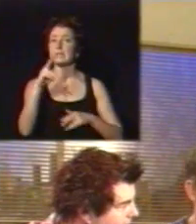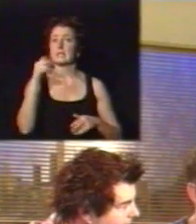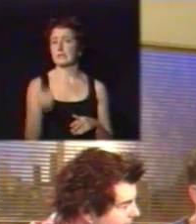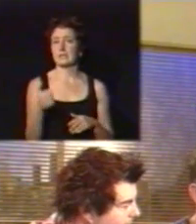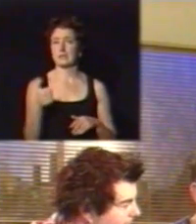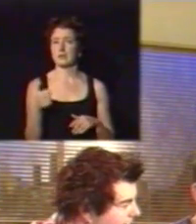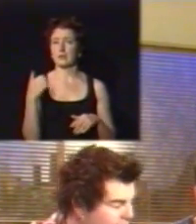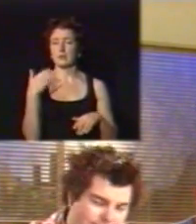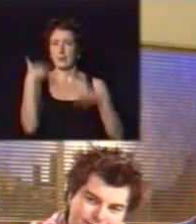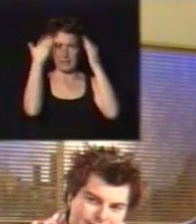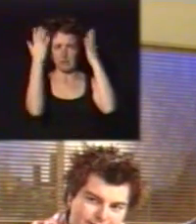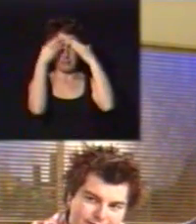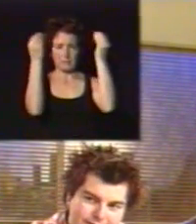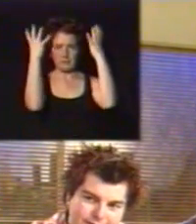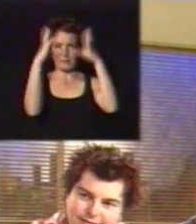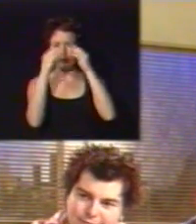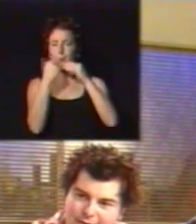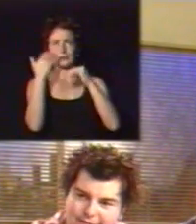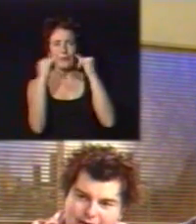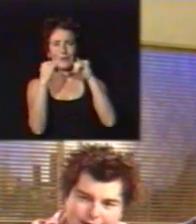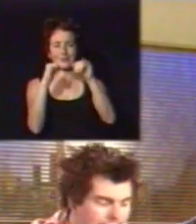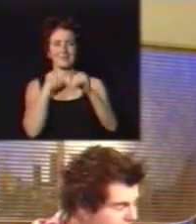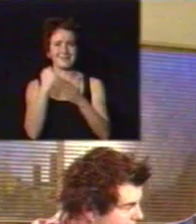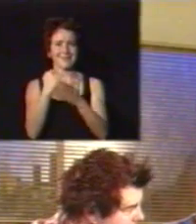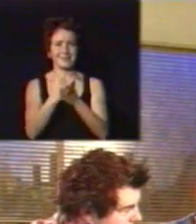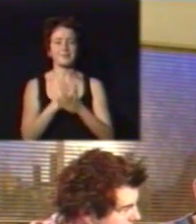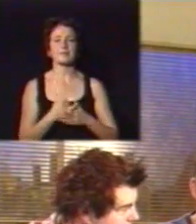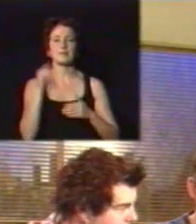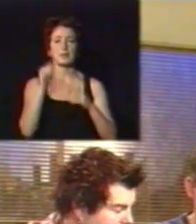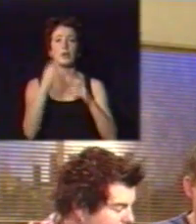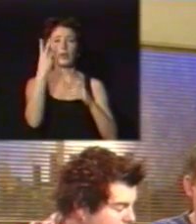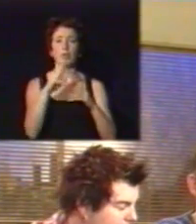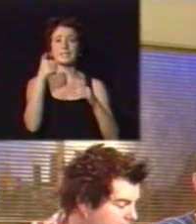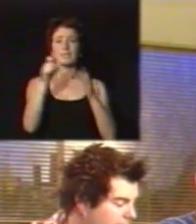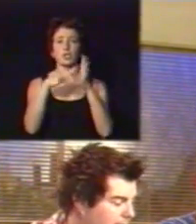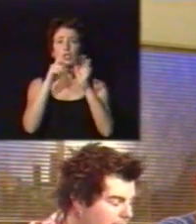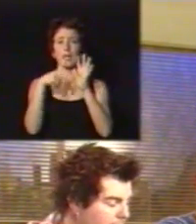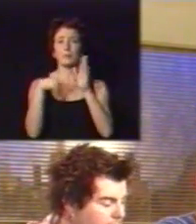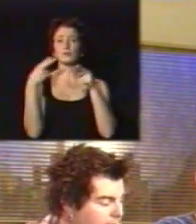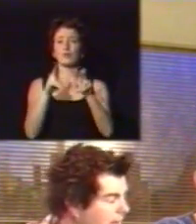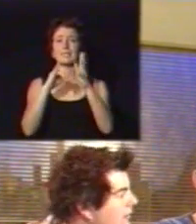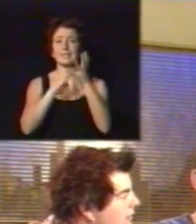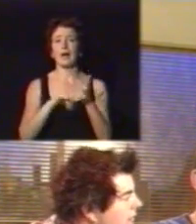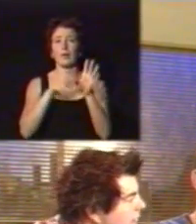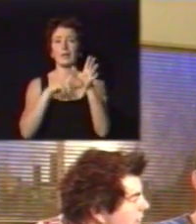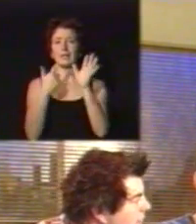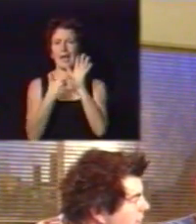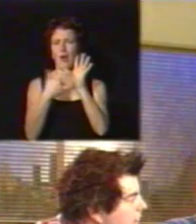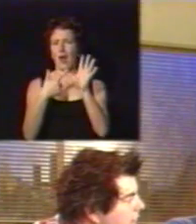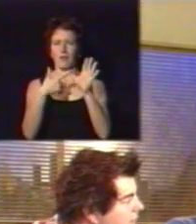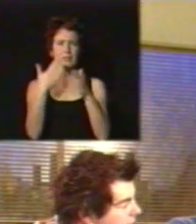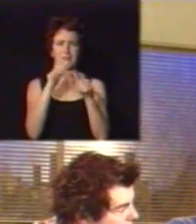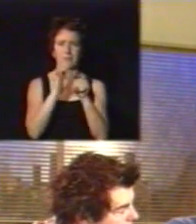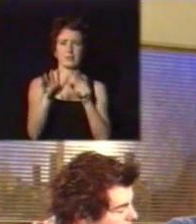off the top of my head, so hooray, I've got it right. And 386 Chapel Street, South Yarra. Best thing, I'm going off the top of my head.